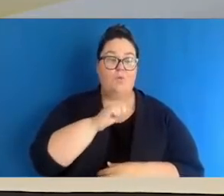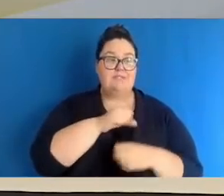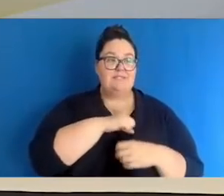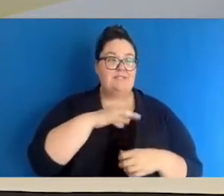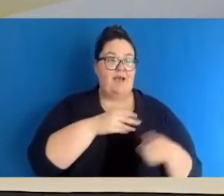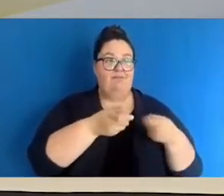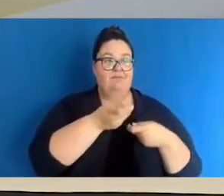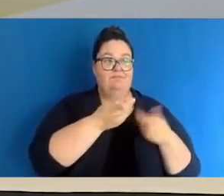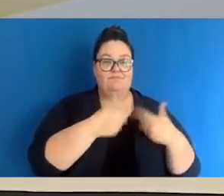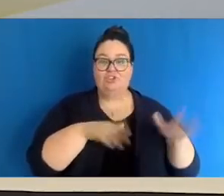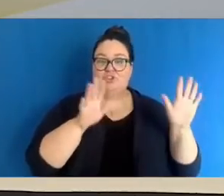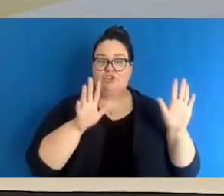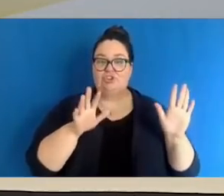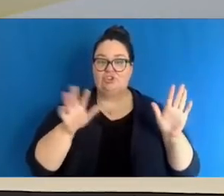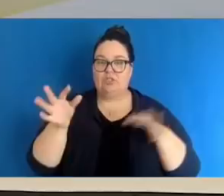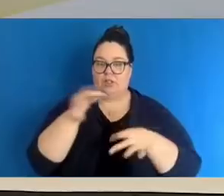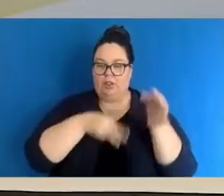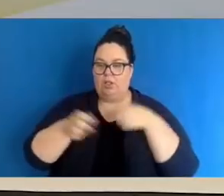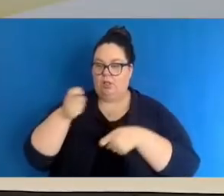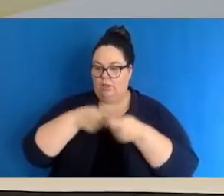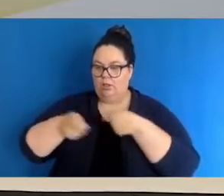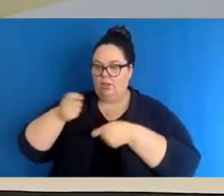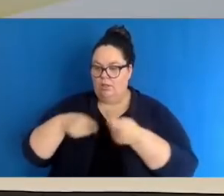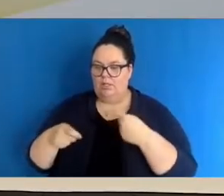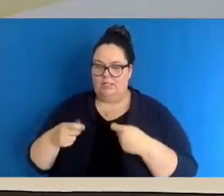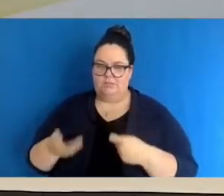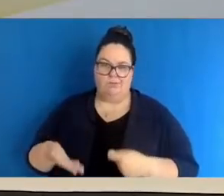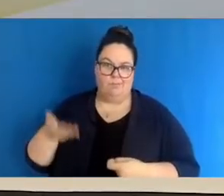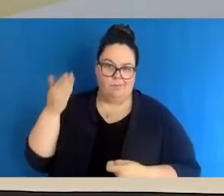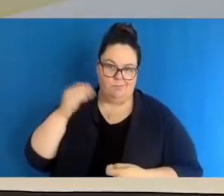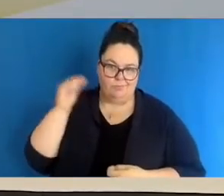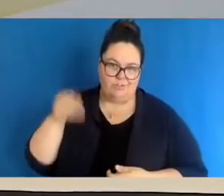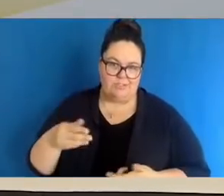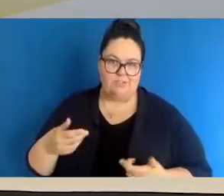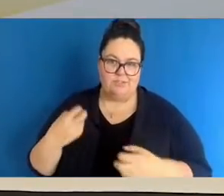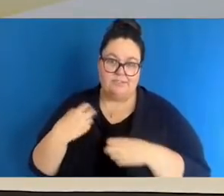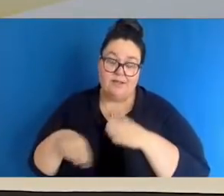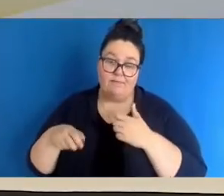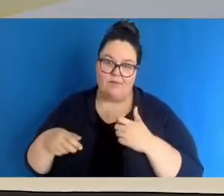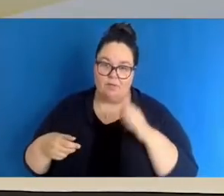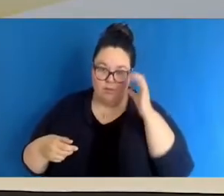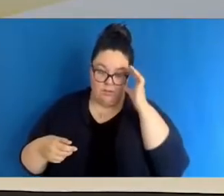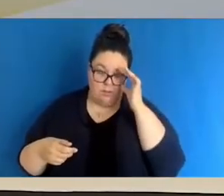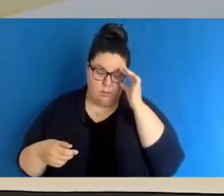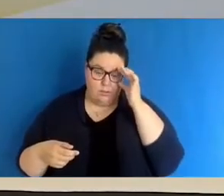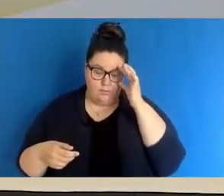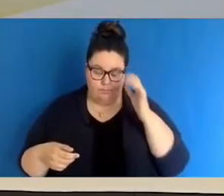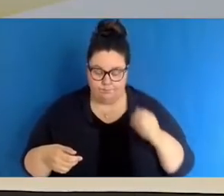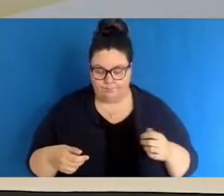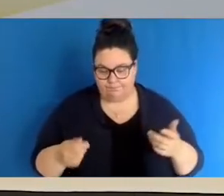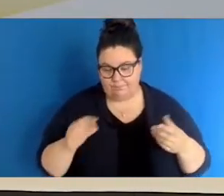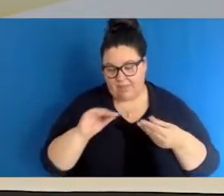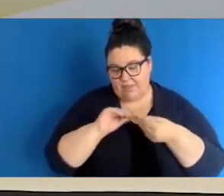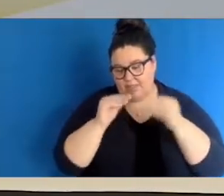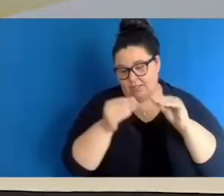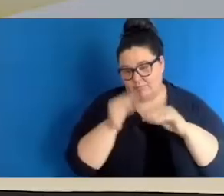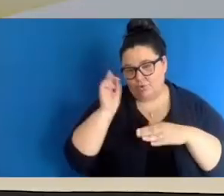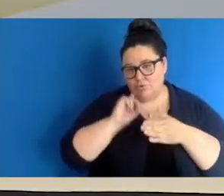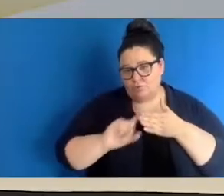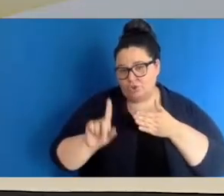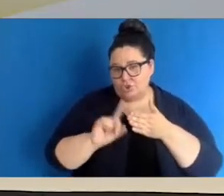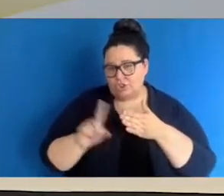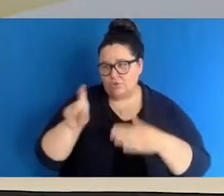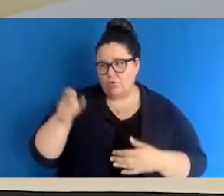and in terms of getting those rates up, but. We are running the numbers. They are supposed to report to